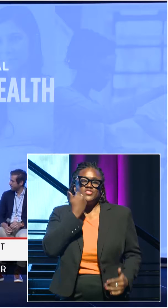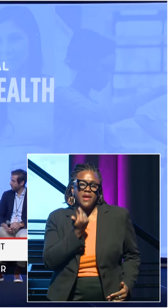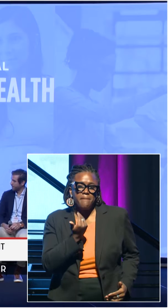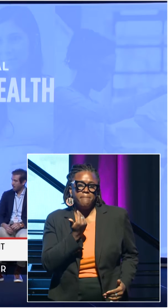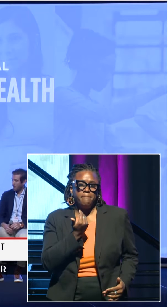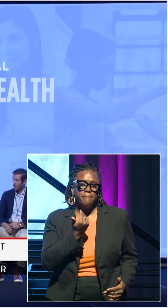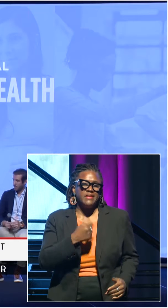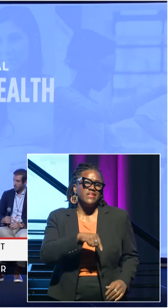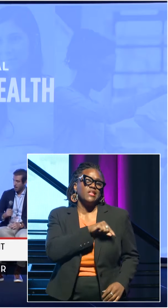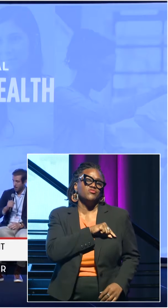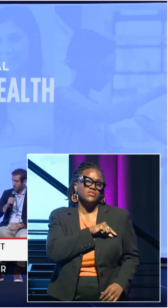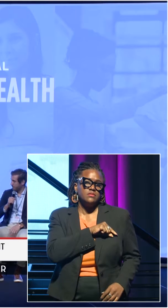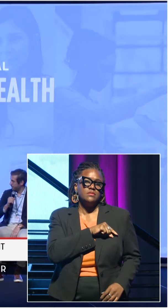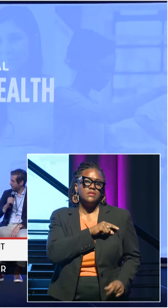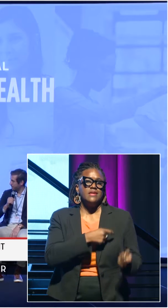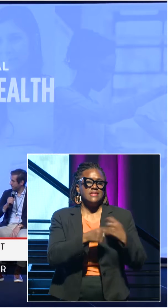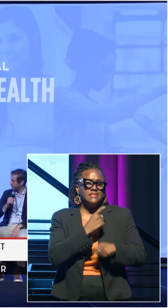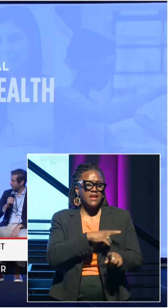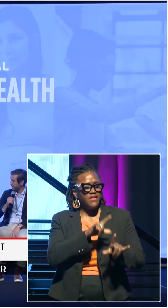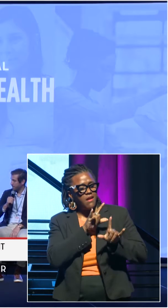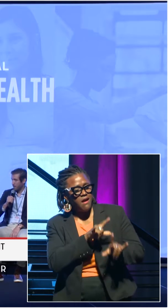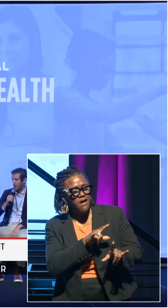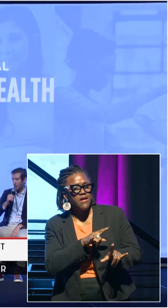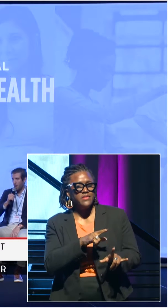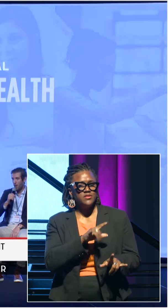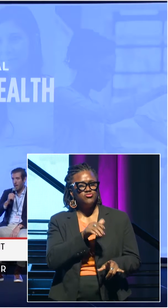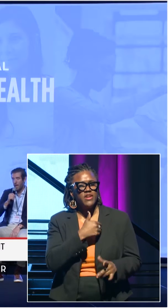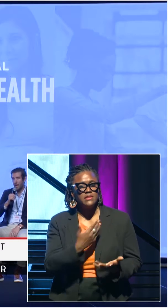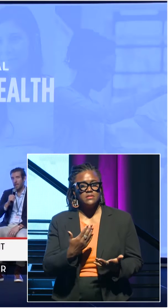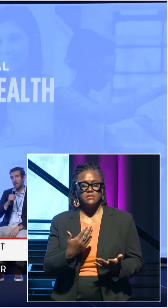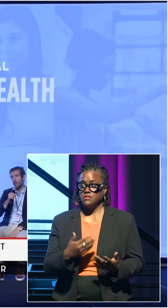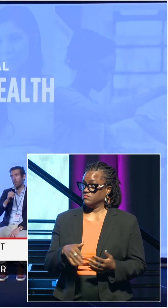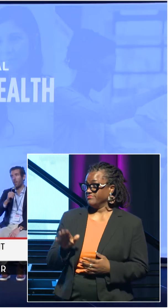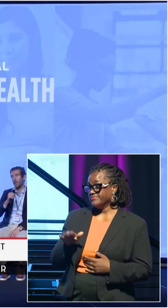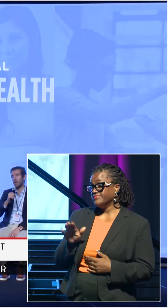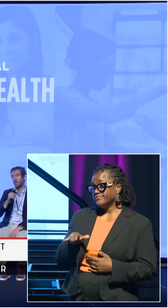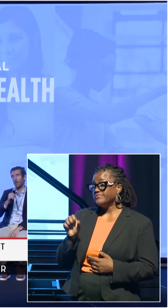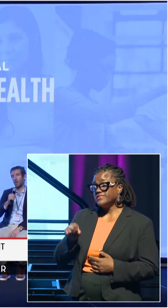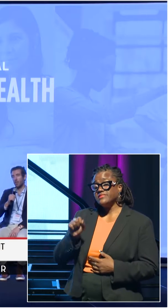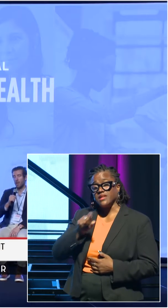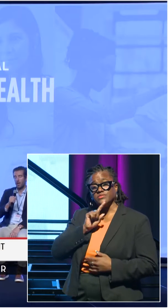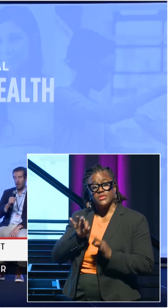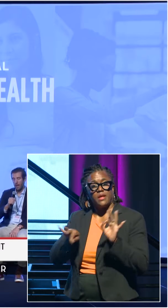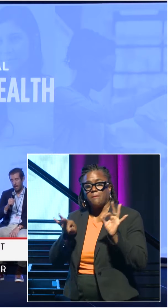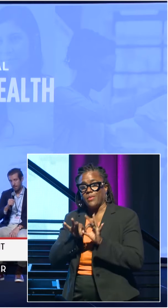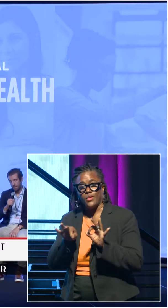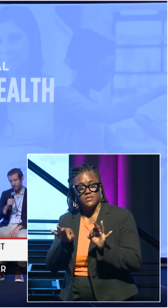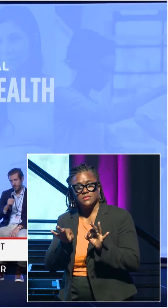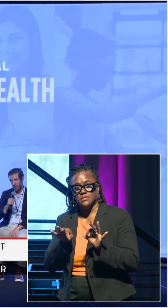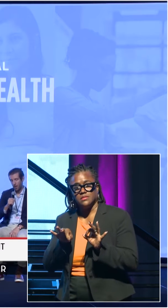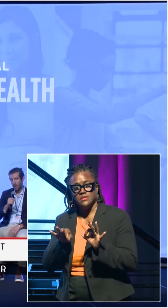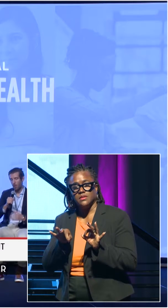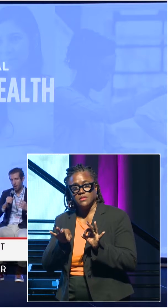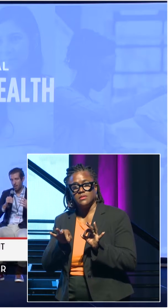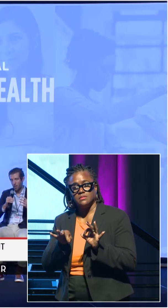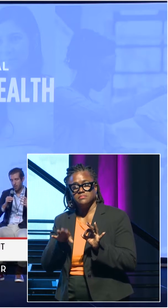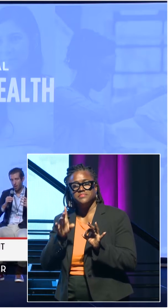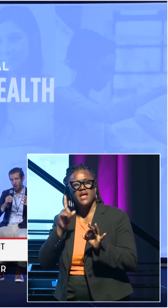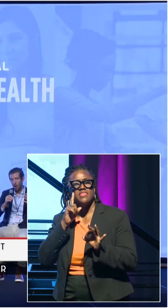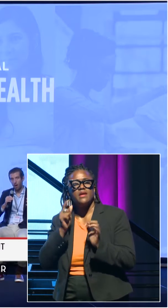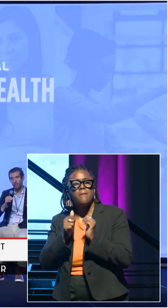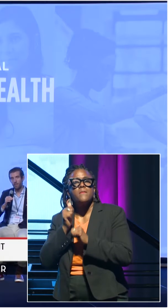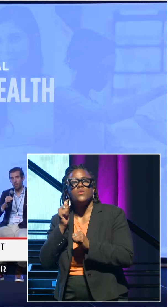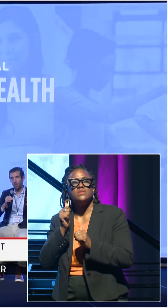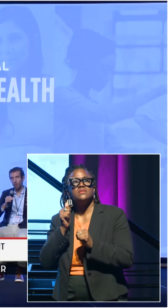and guilt instead of love and grace. No, and I think it's important. So, I think one of the